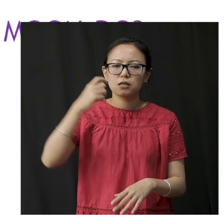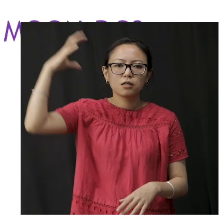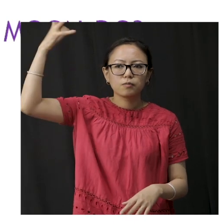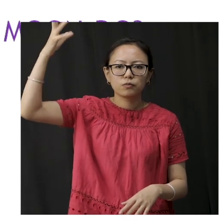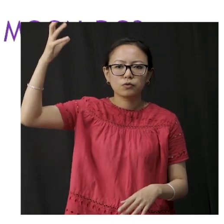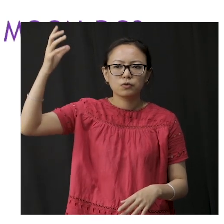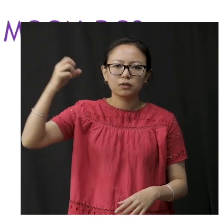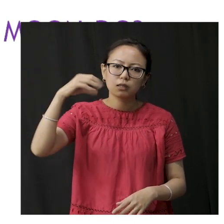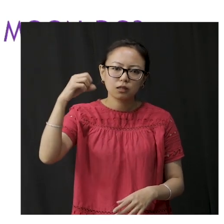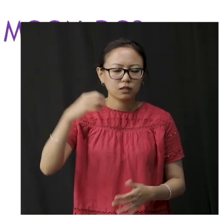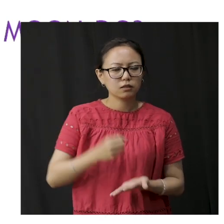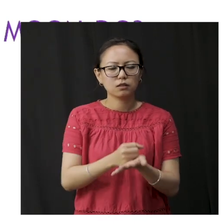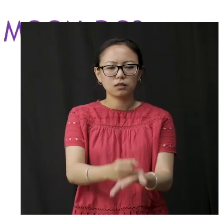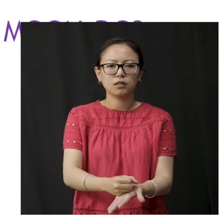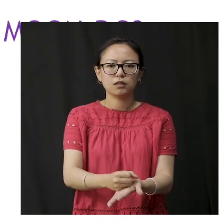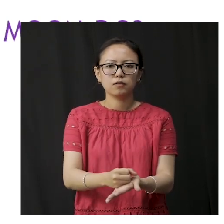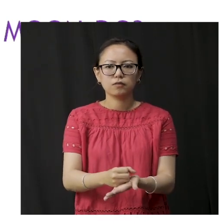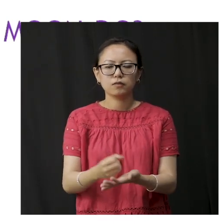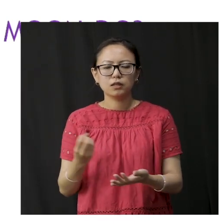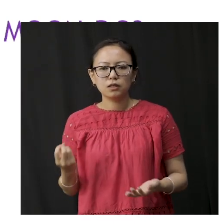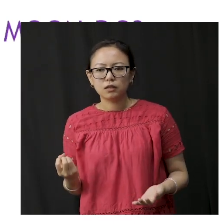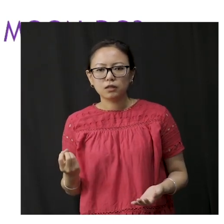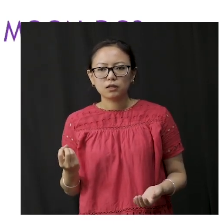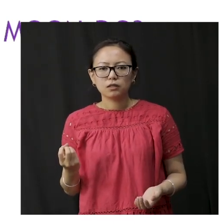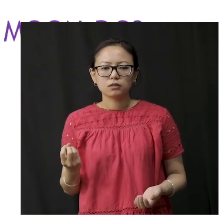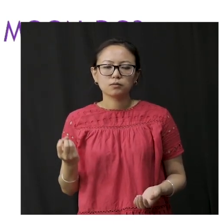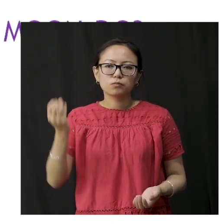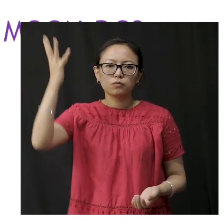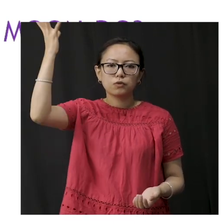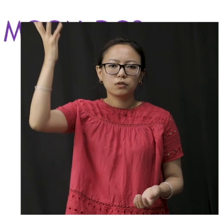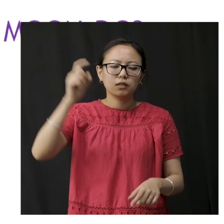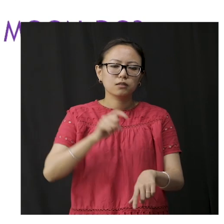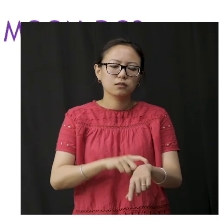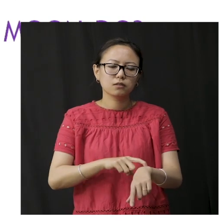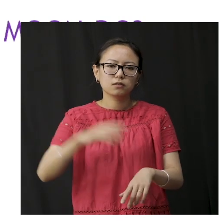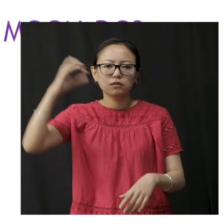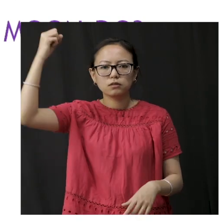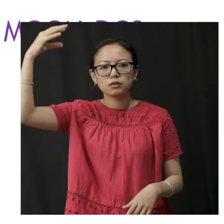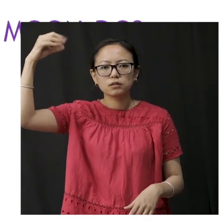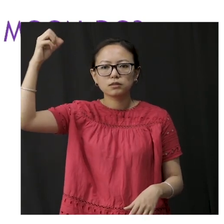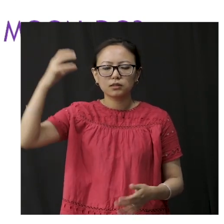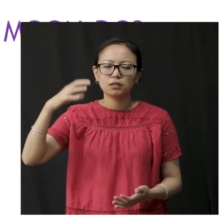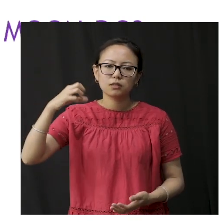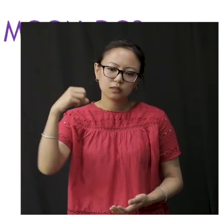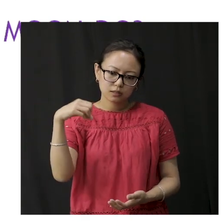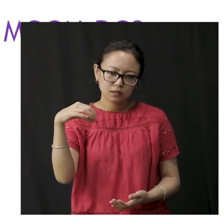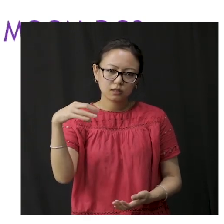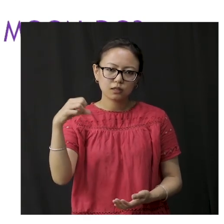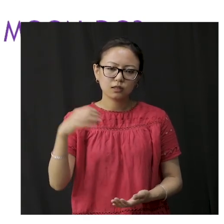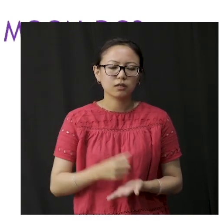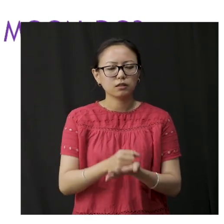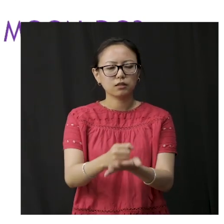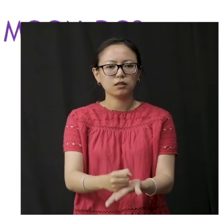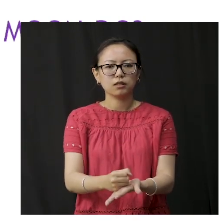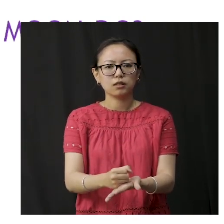daytime. And the sun, it helps us for our growth. It also helps us to complete